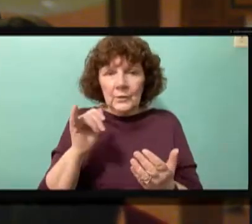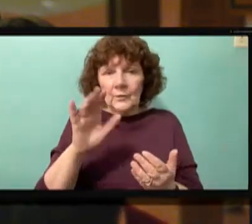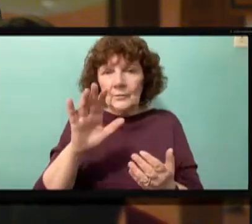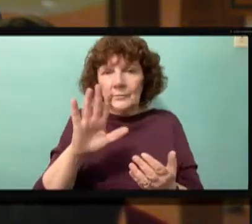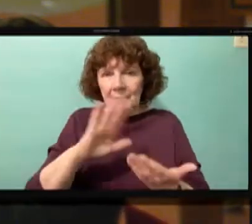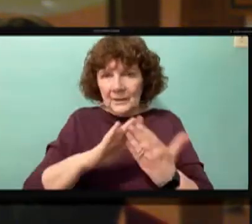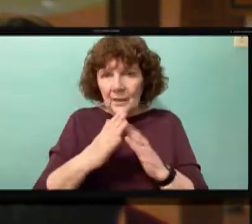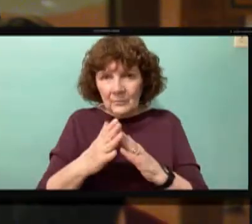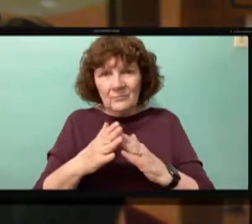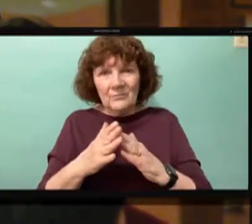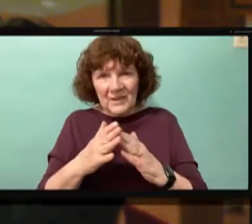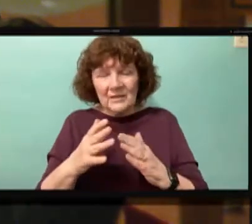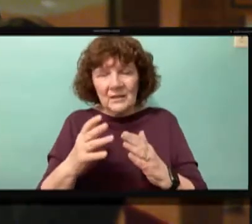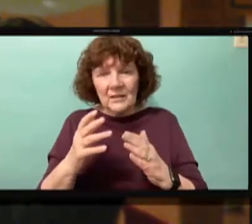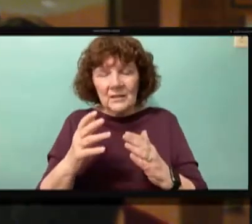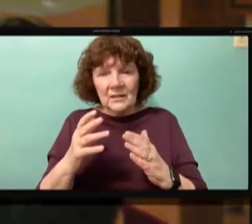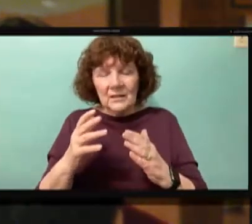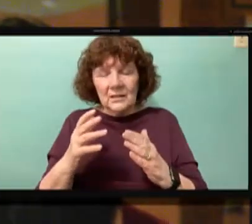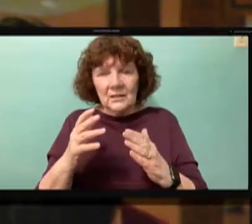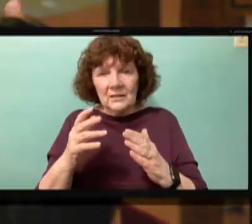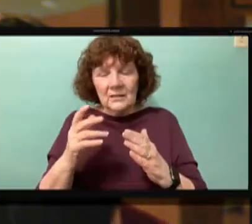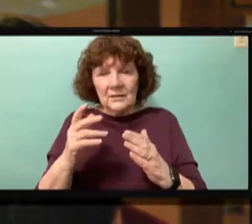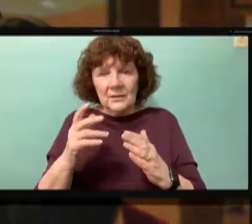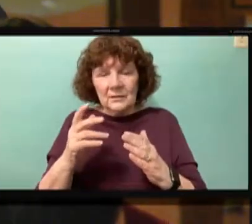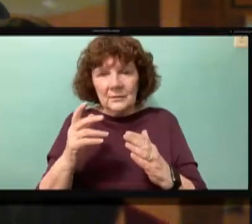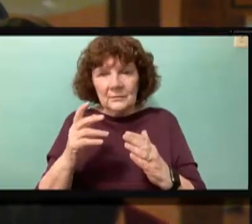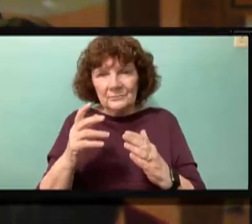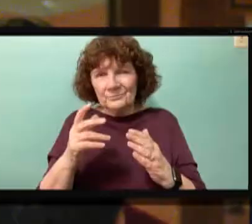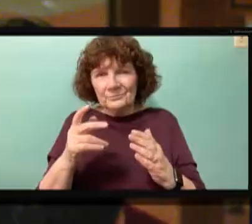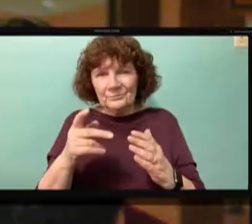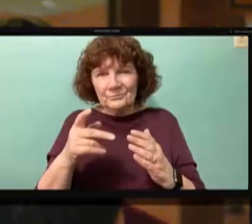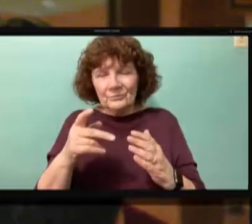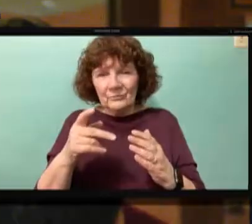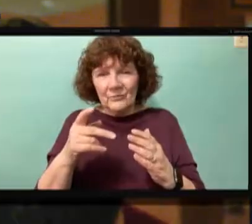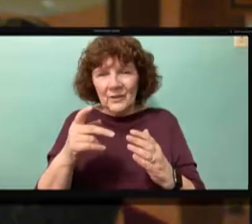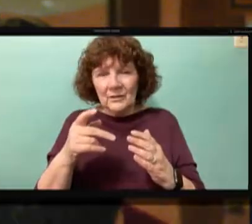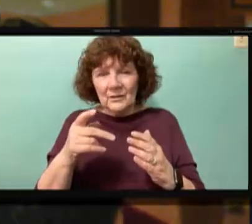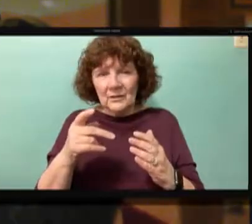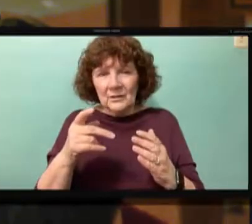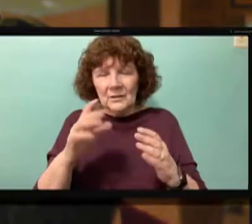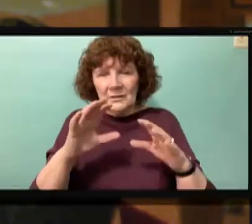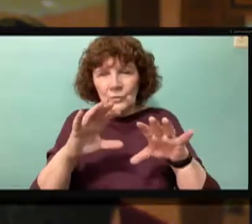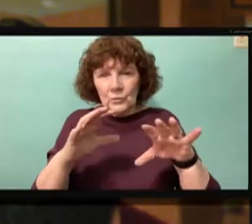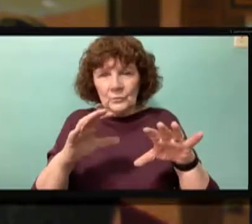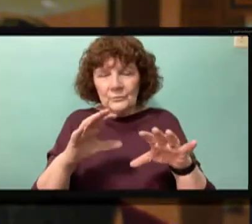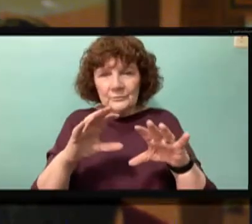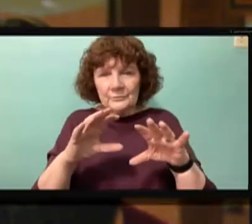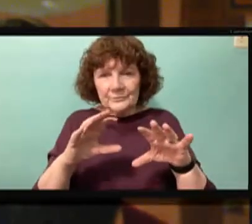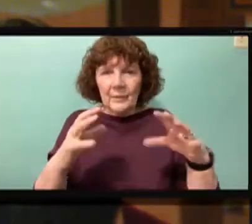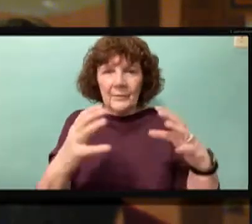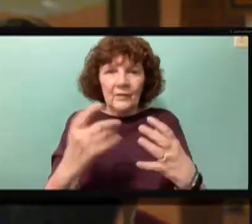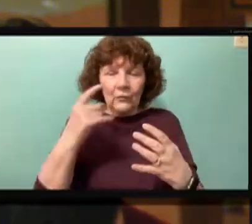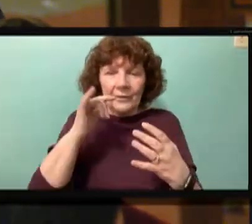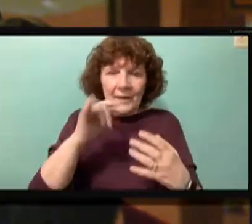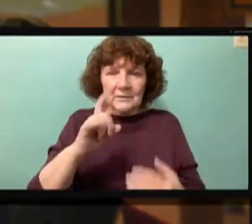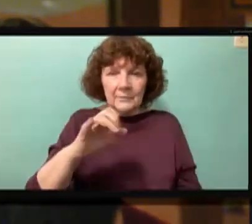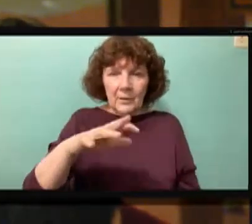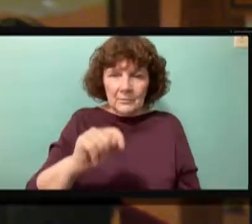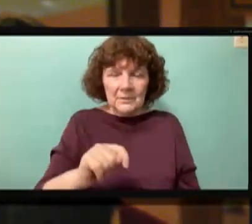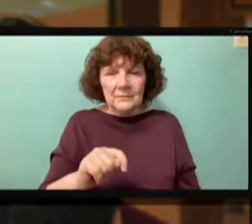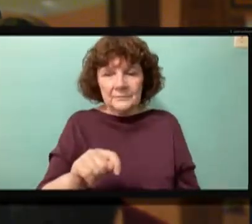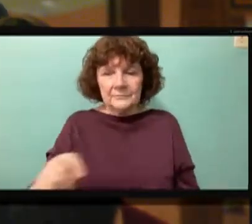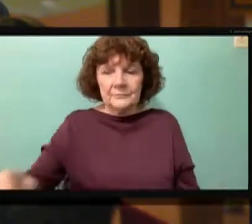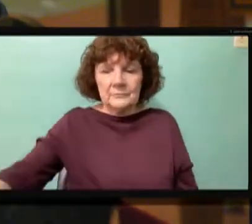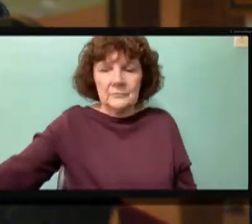In multi-departmental instances, we play a coordinating role, we meaning OMB, and more specifically,